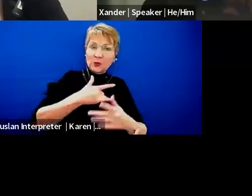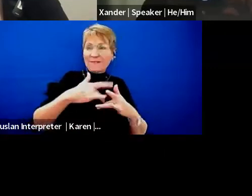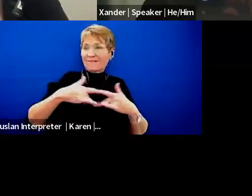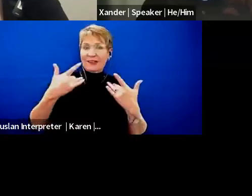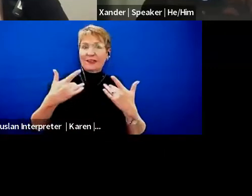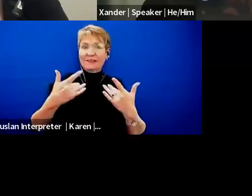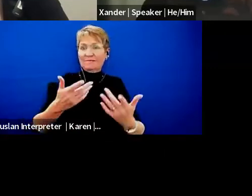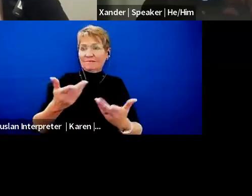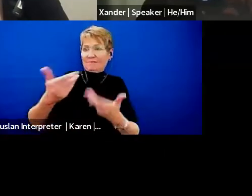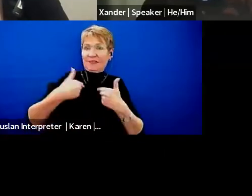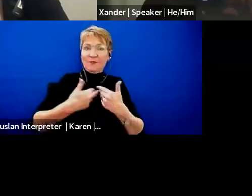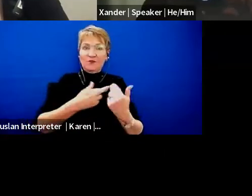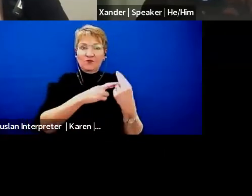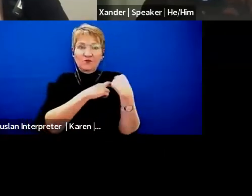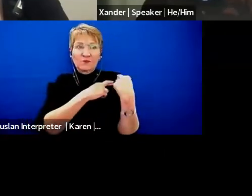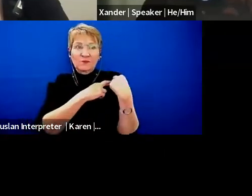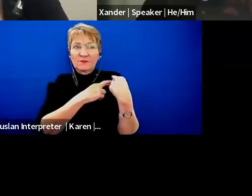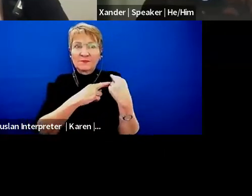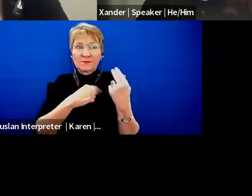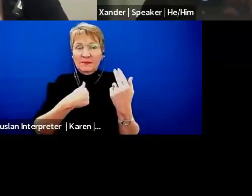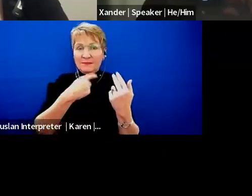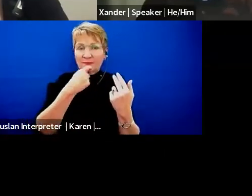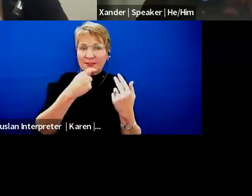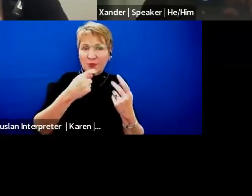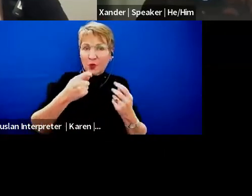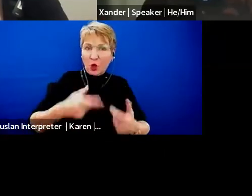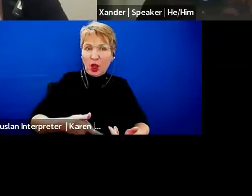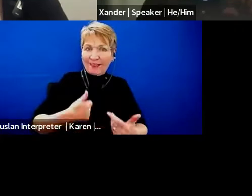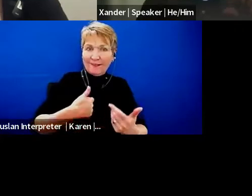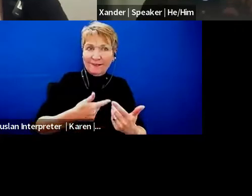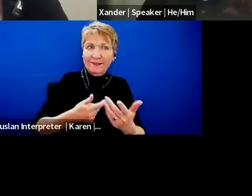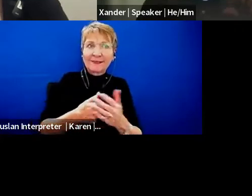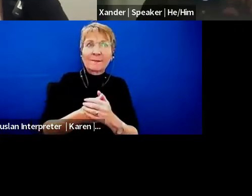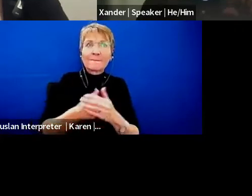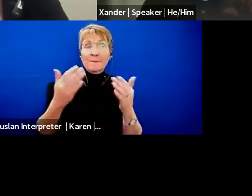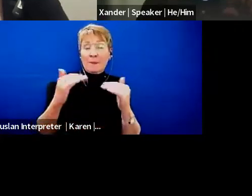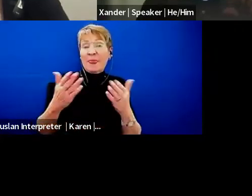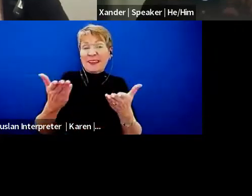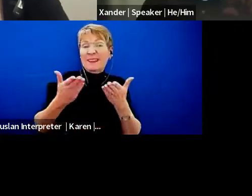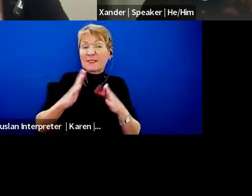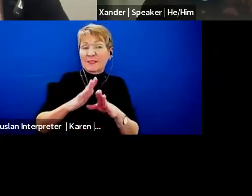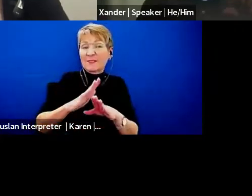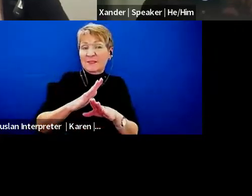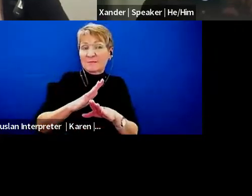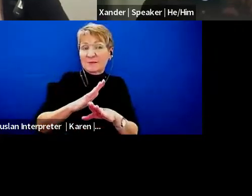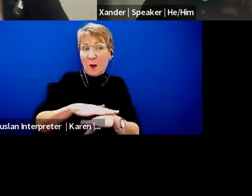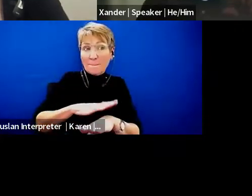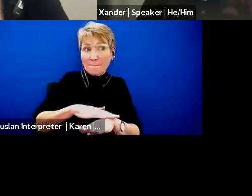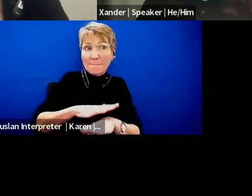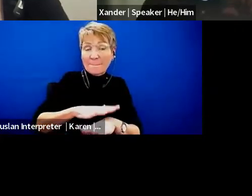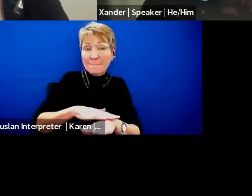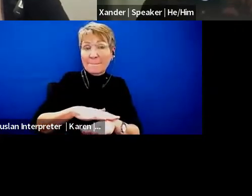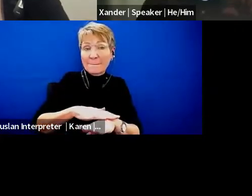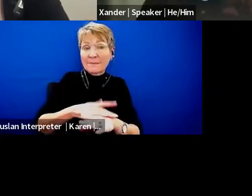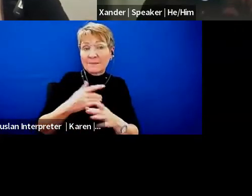brings us to the need to support siblings. This includes deliberately and consciously setting aside time and